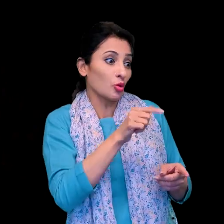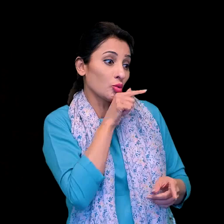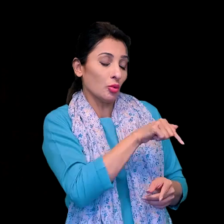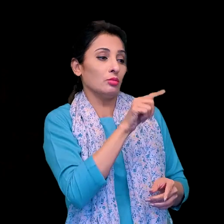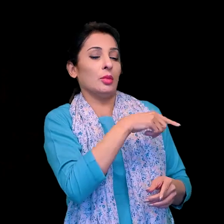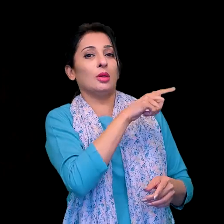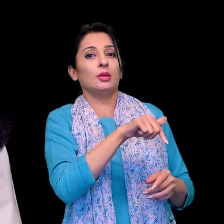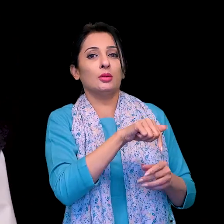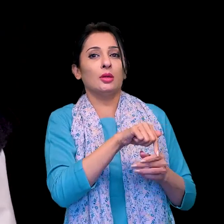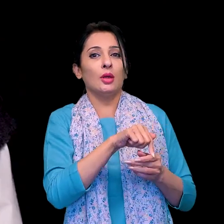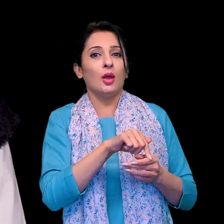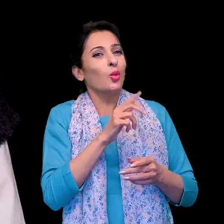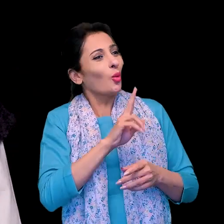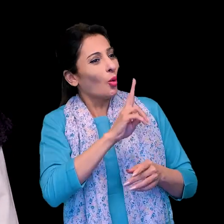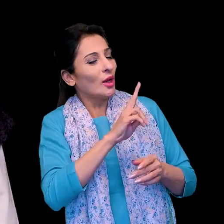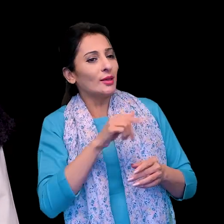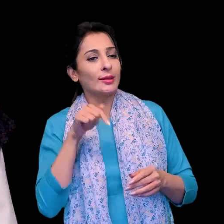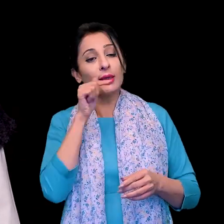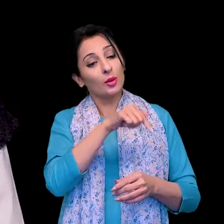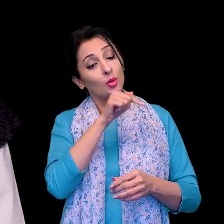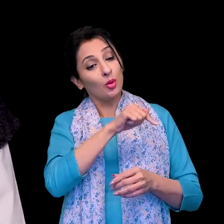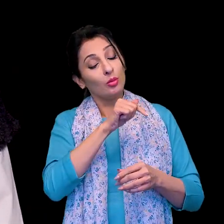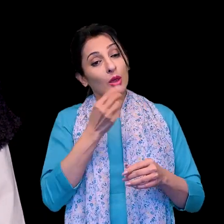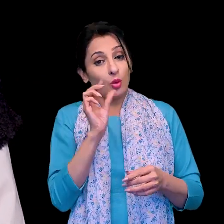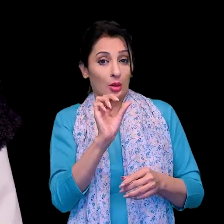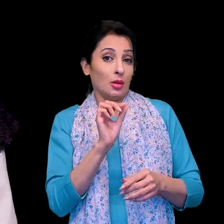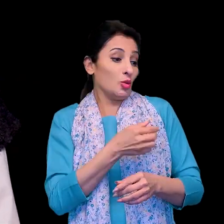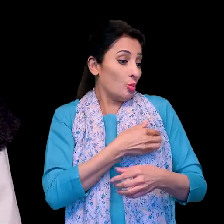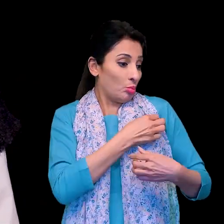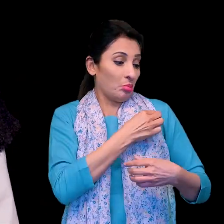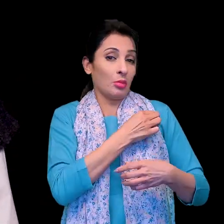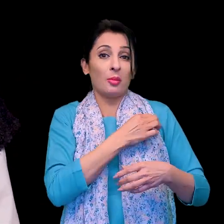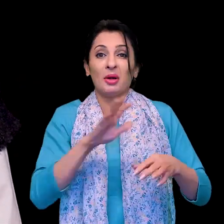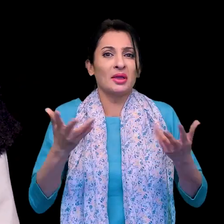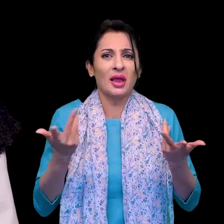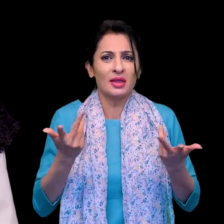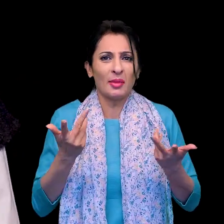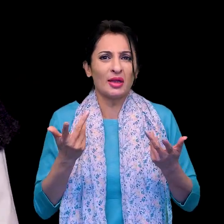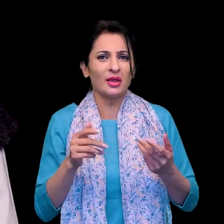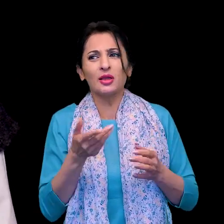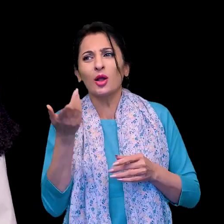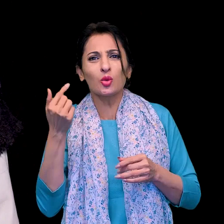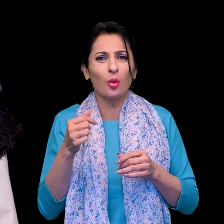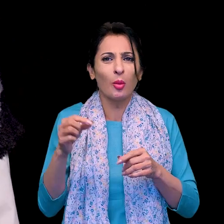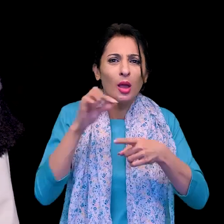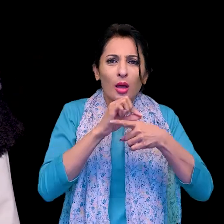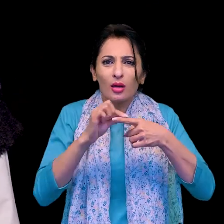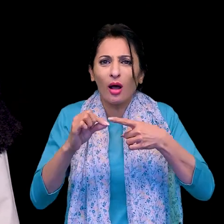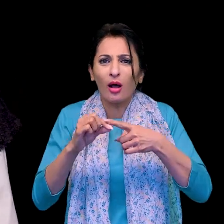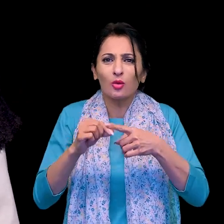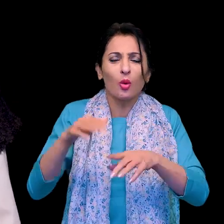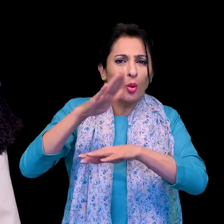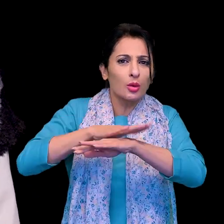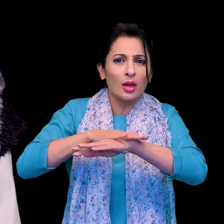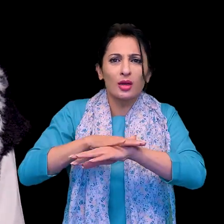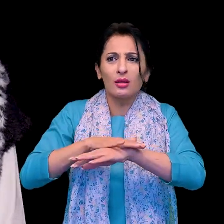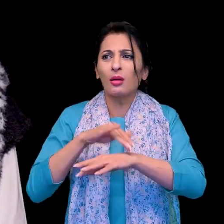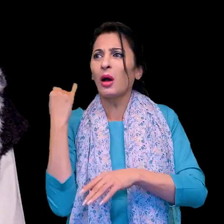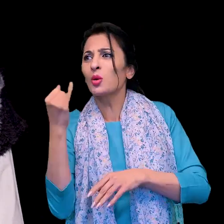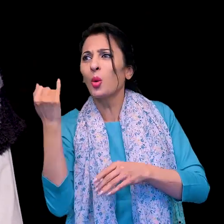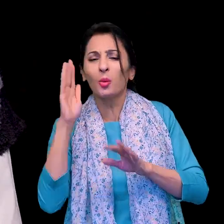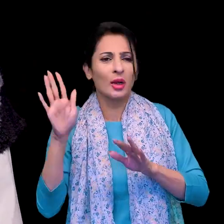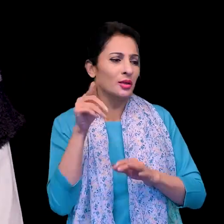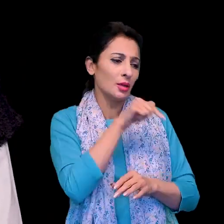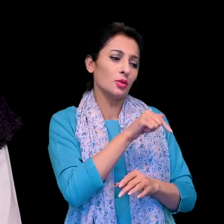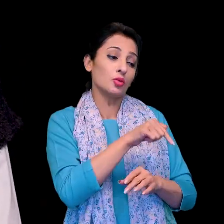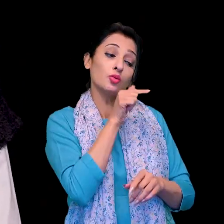they wearing? It is this type of mindset that allows abusers to get away with cruel and vile acts while